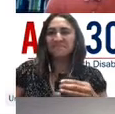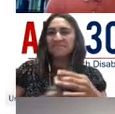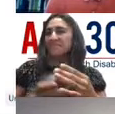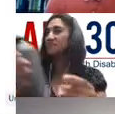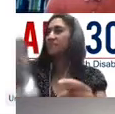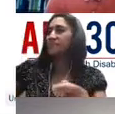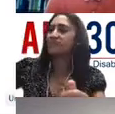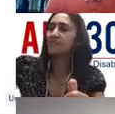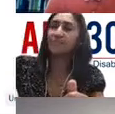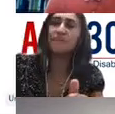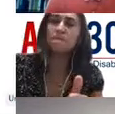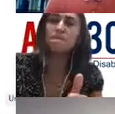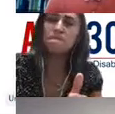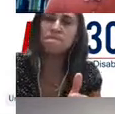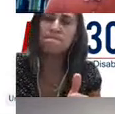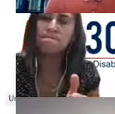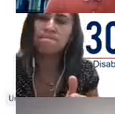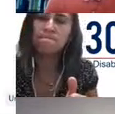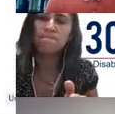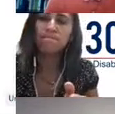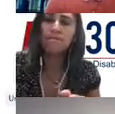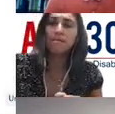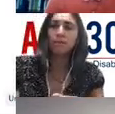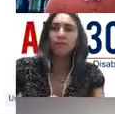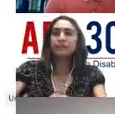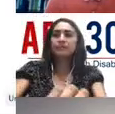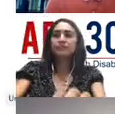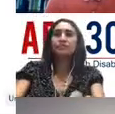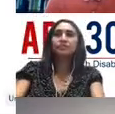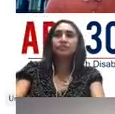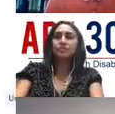And your closed captions will show up here.